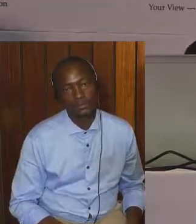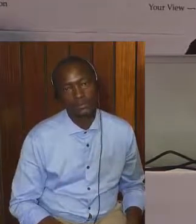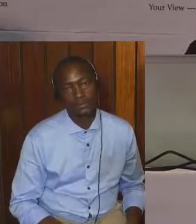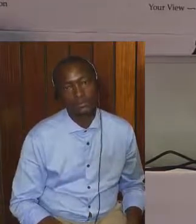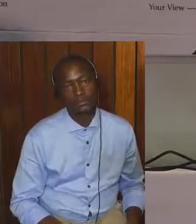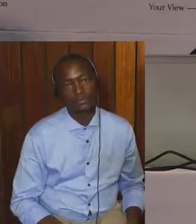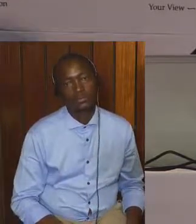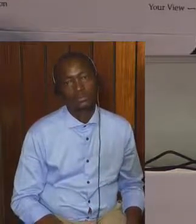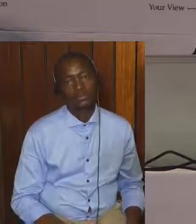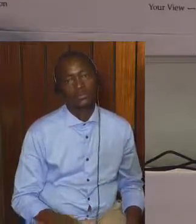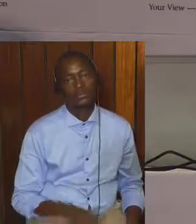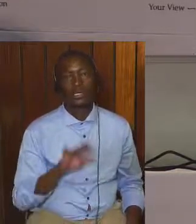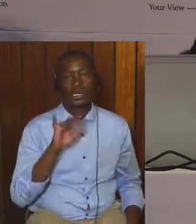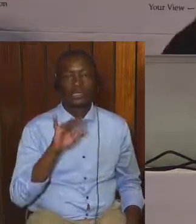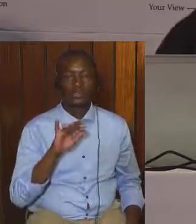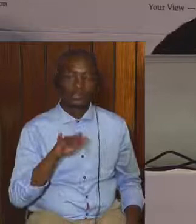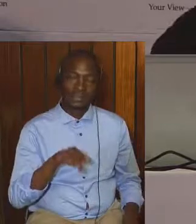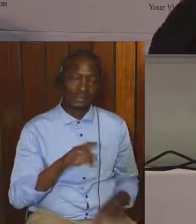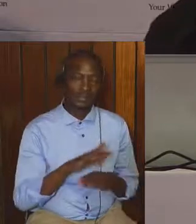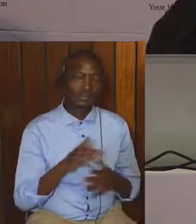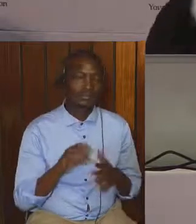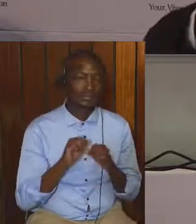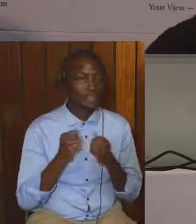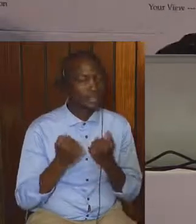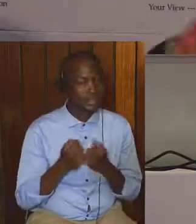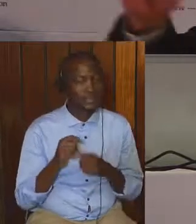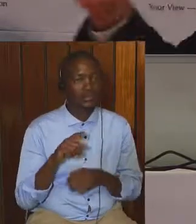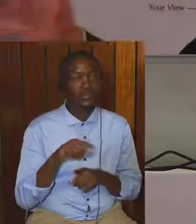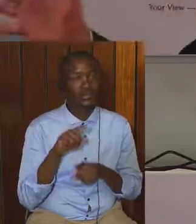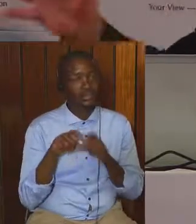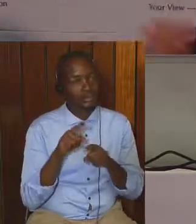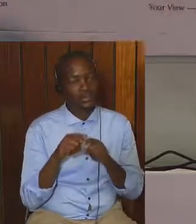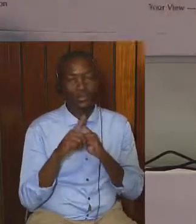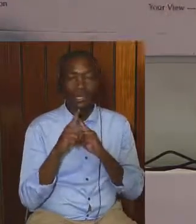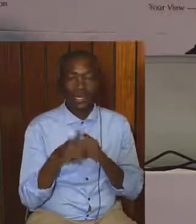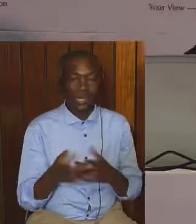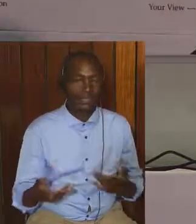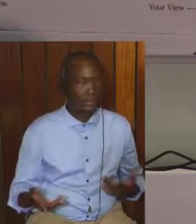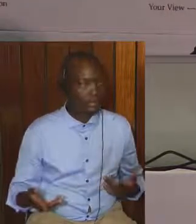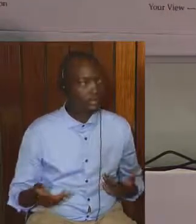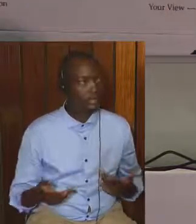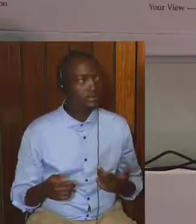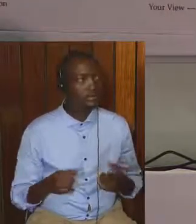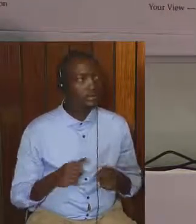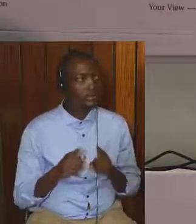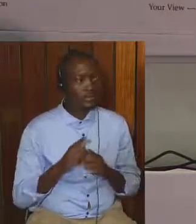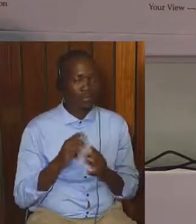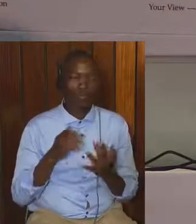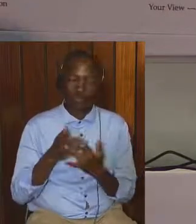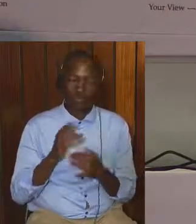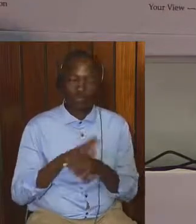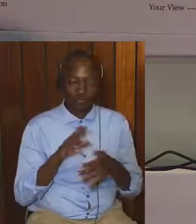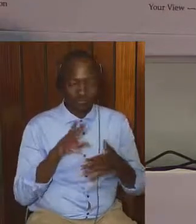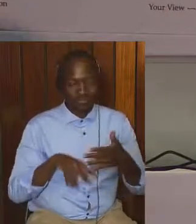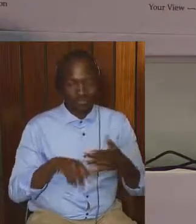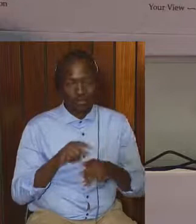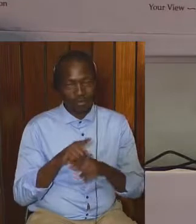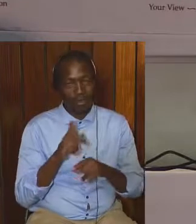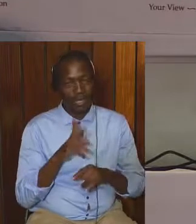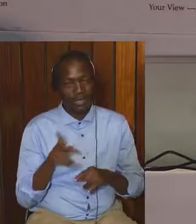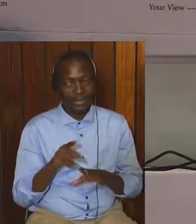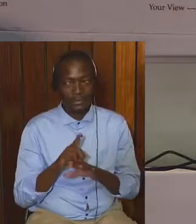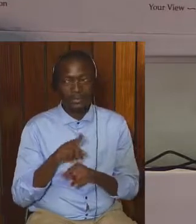that's the session we had allocated for questions, for answers, but we'll go through all of these questions